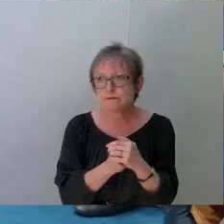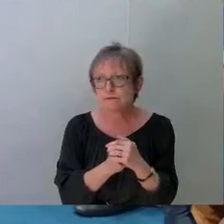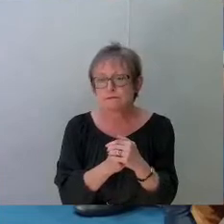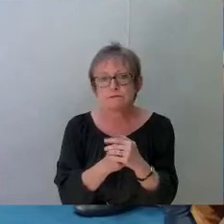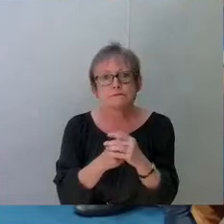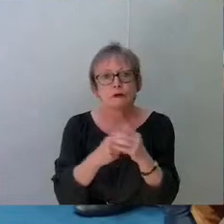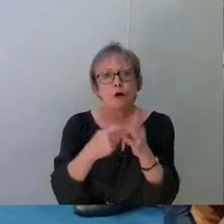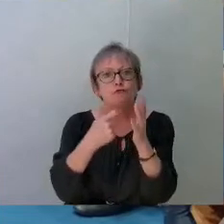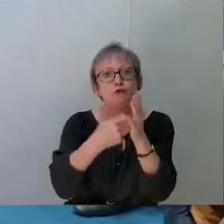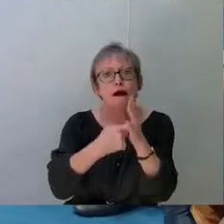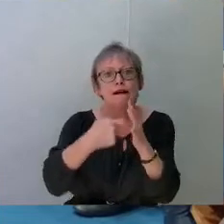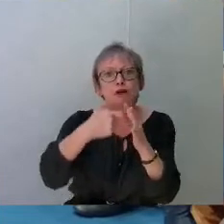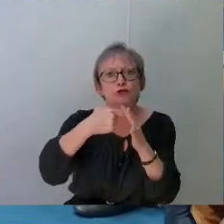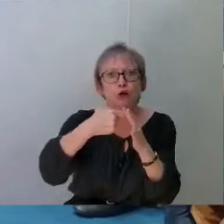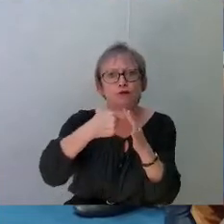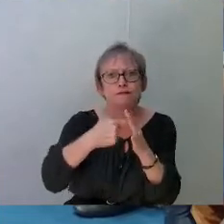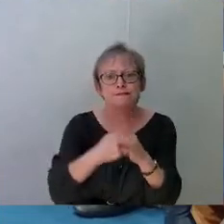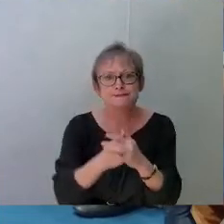Rahul Kishore.